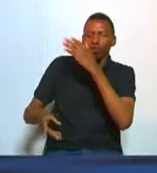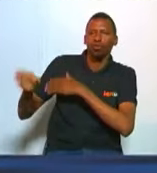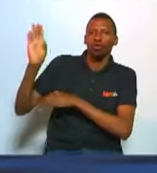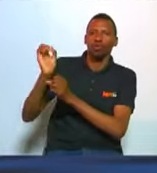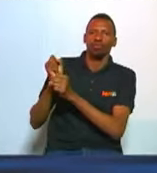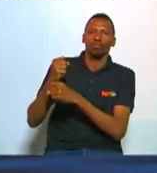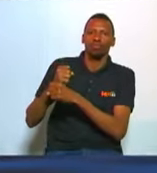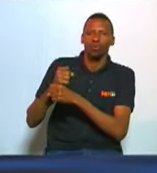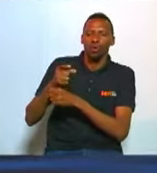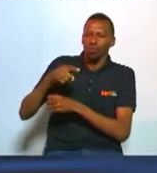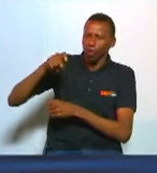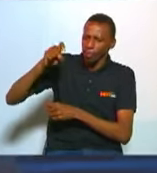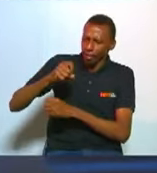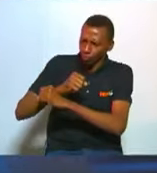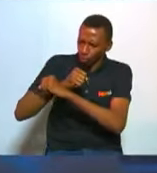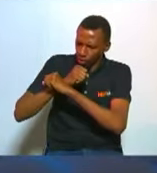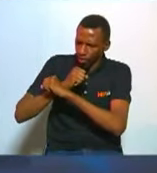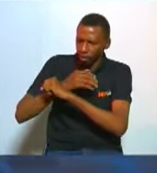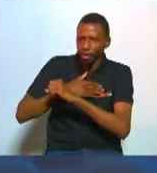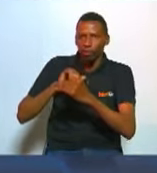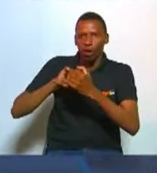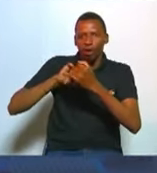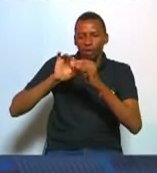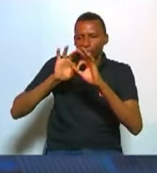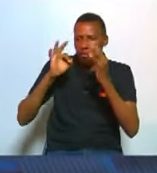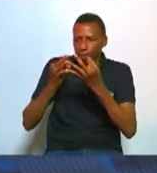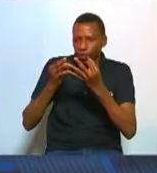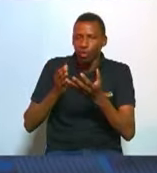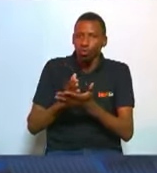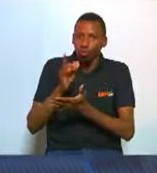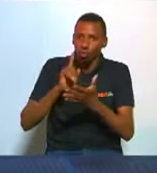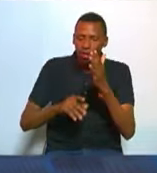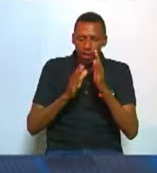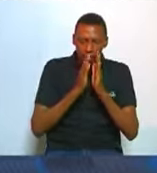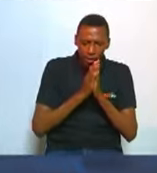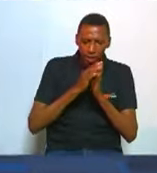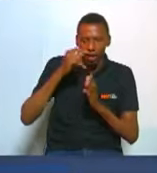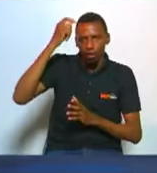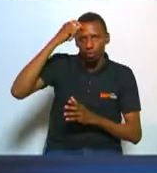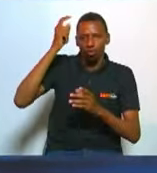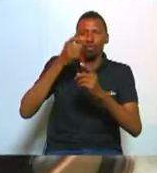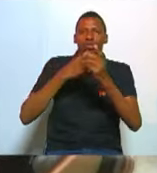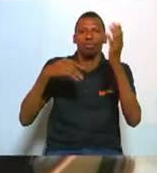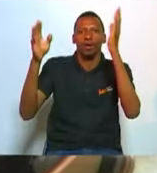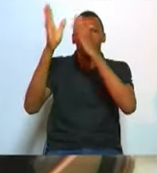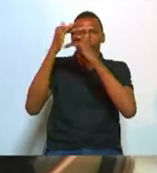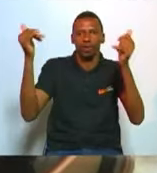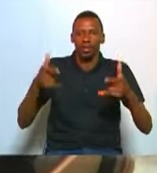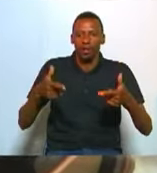by prayer and wisdom from above. Let us stand for the word of prayer.